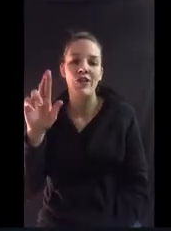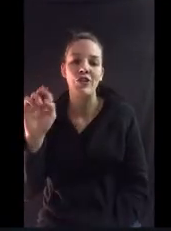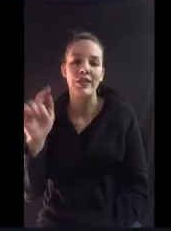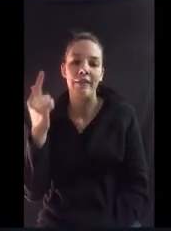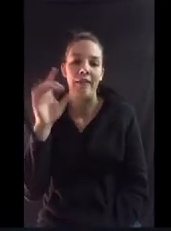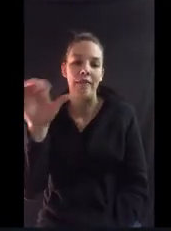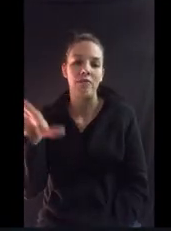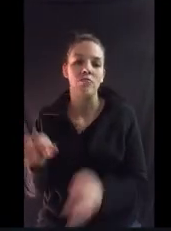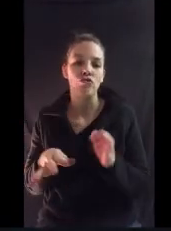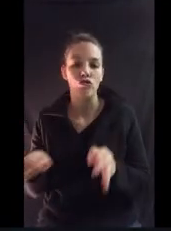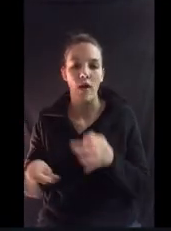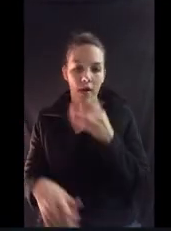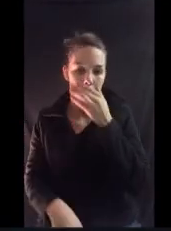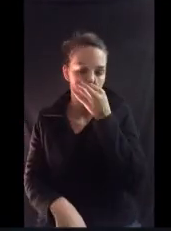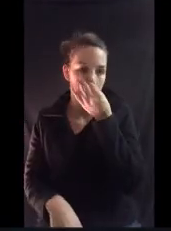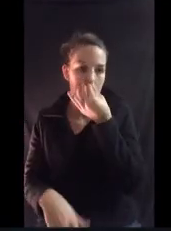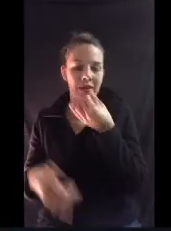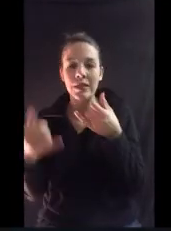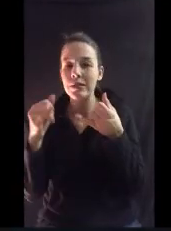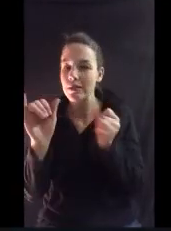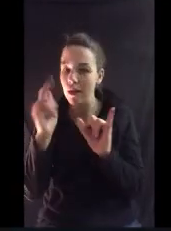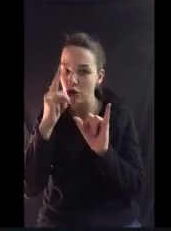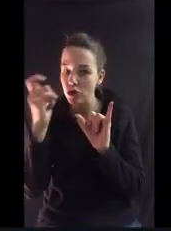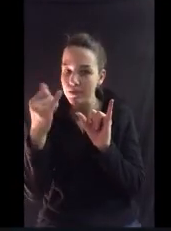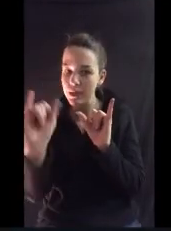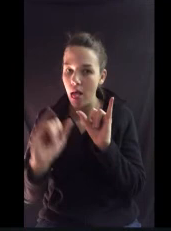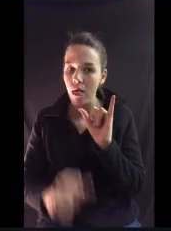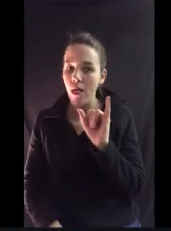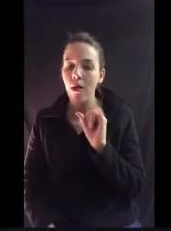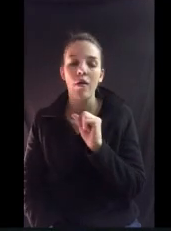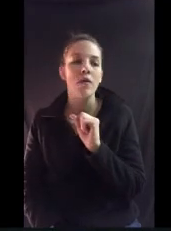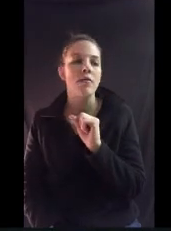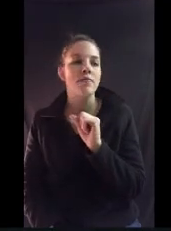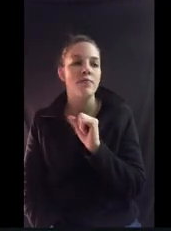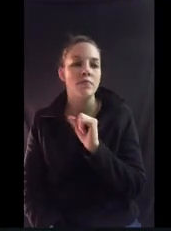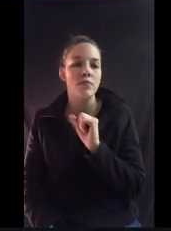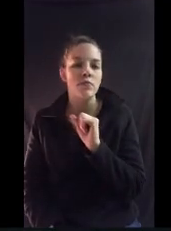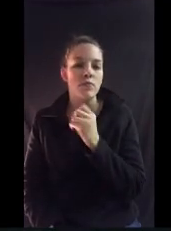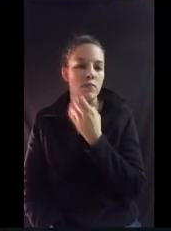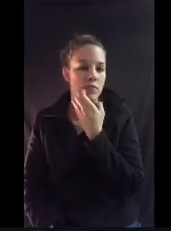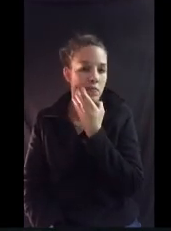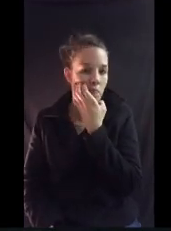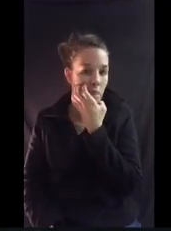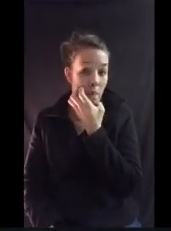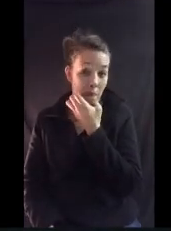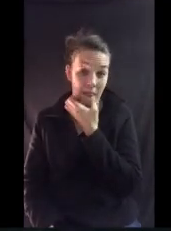That world that Dr. King described is still a dream.